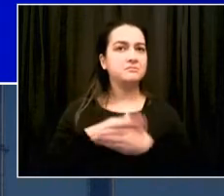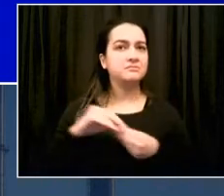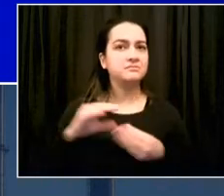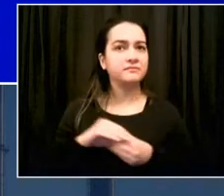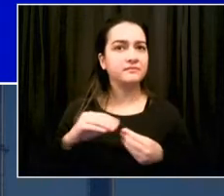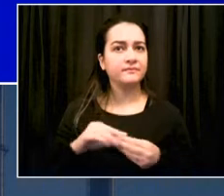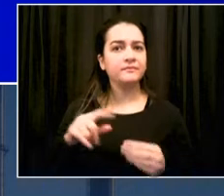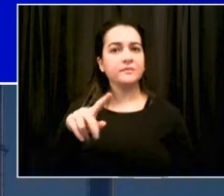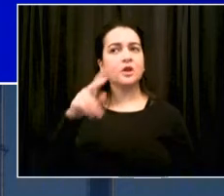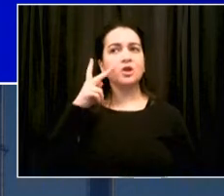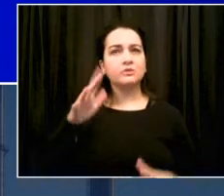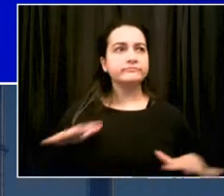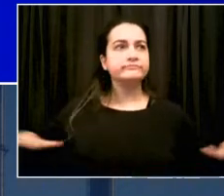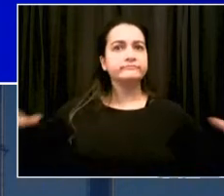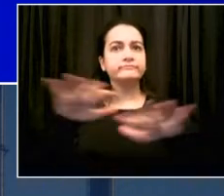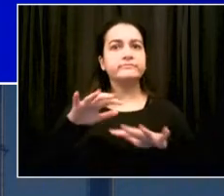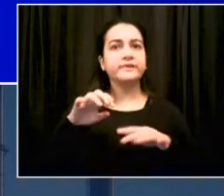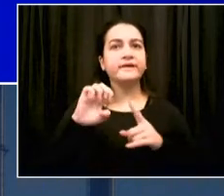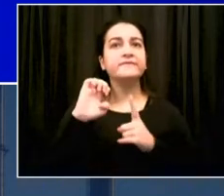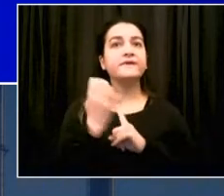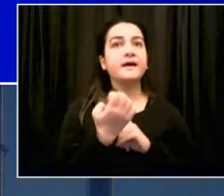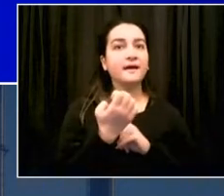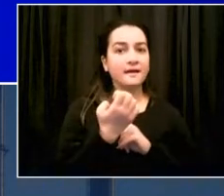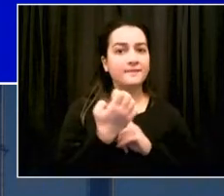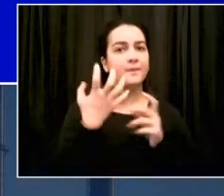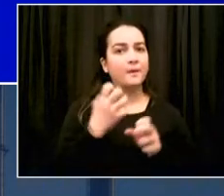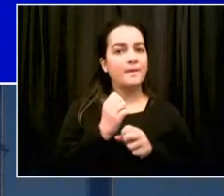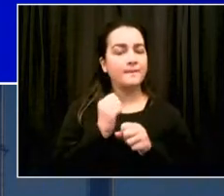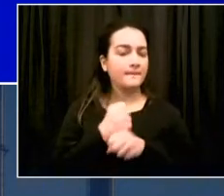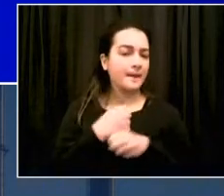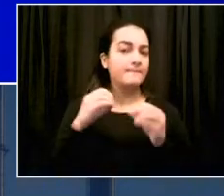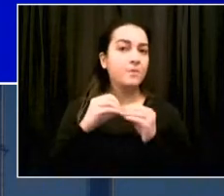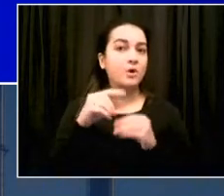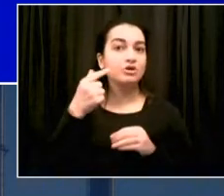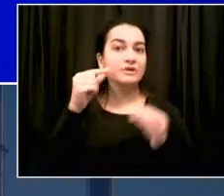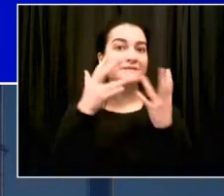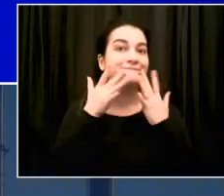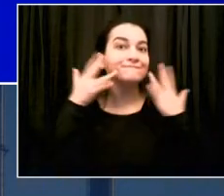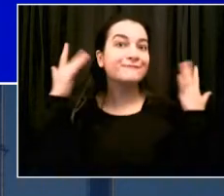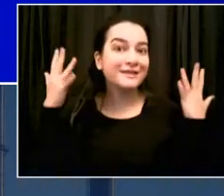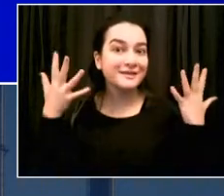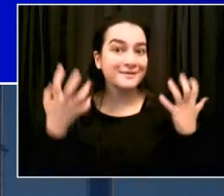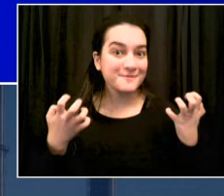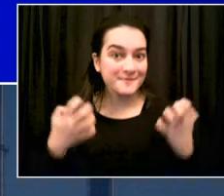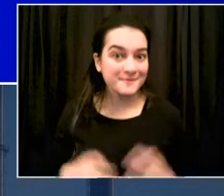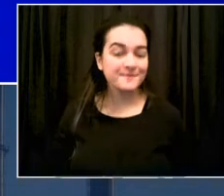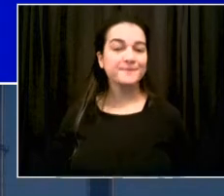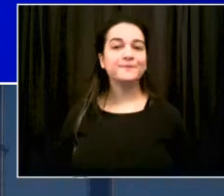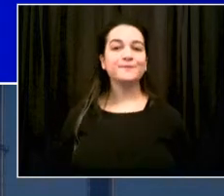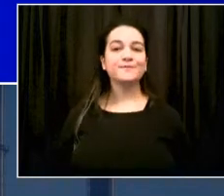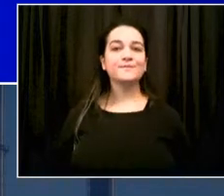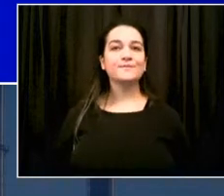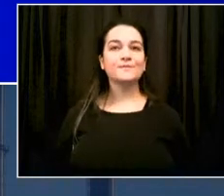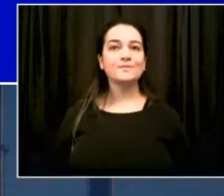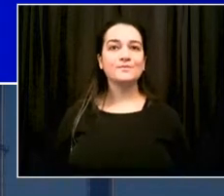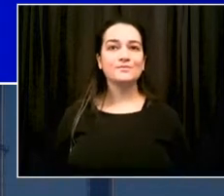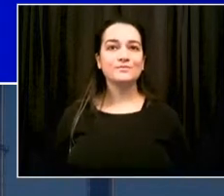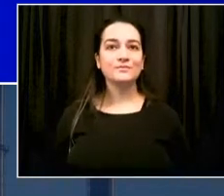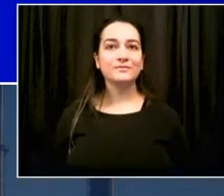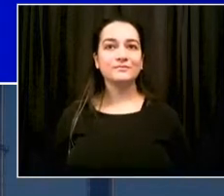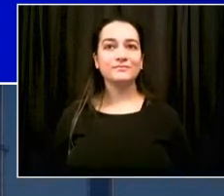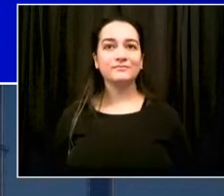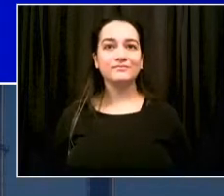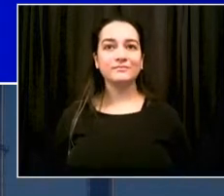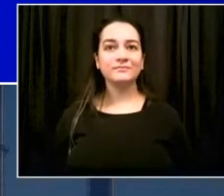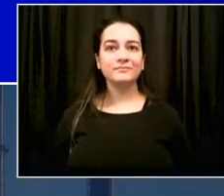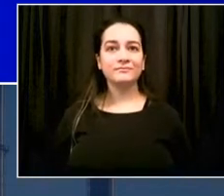it. So we're going to look at the fact that many of the choices of the past burden communities of color